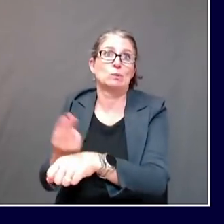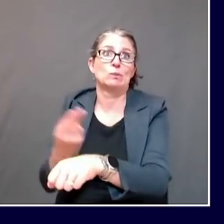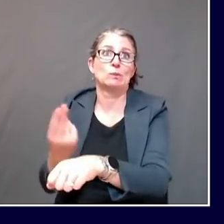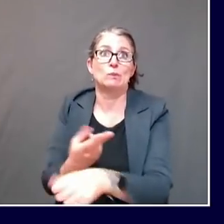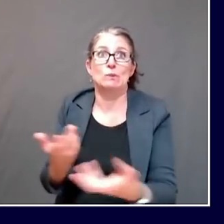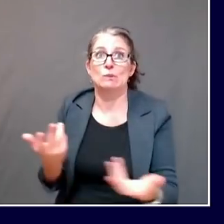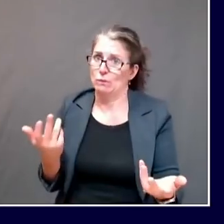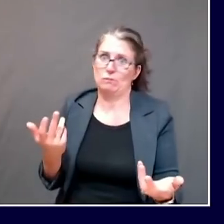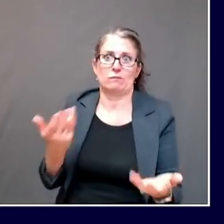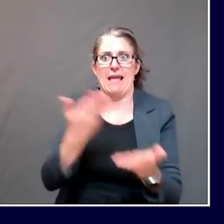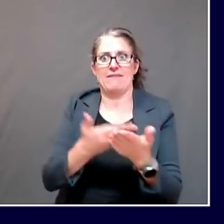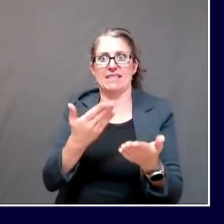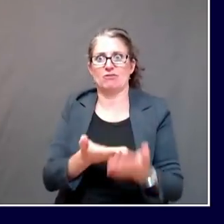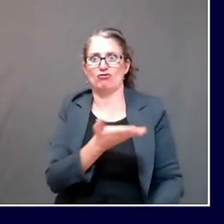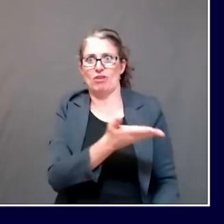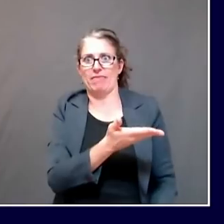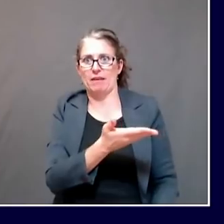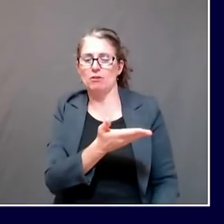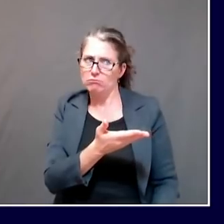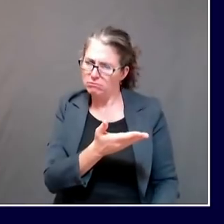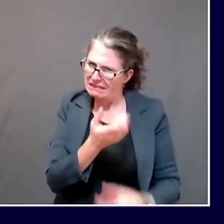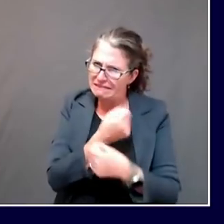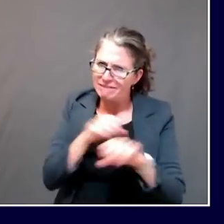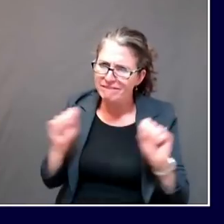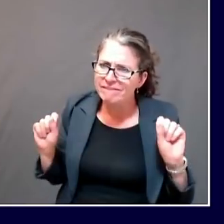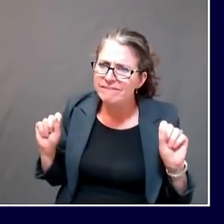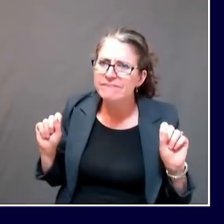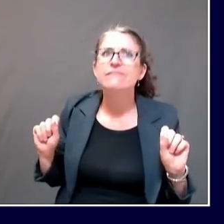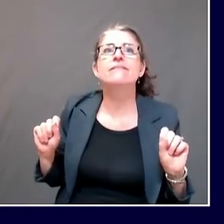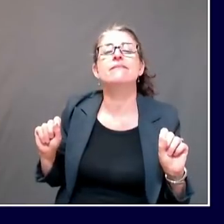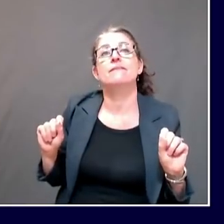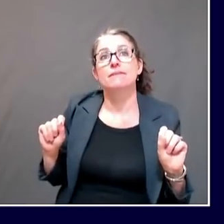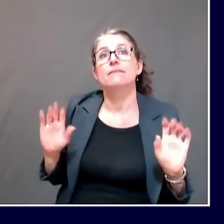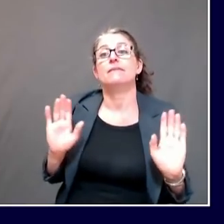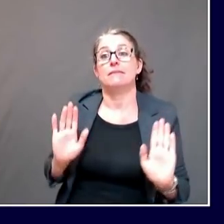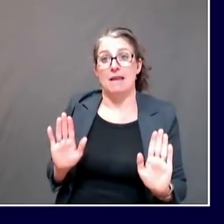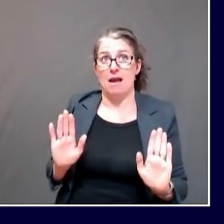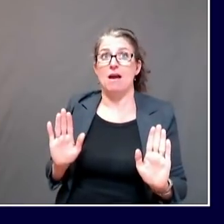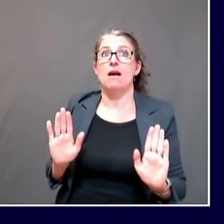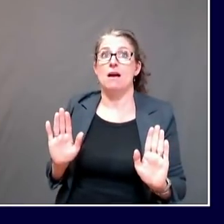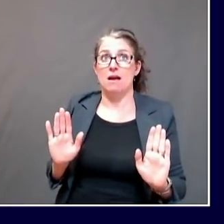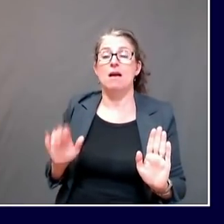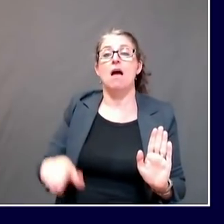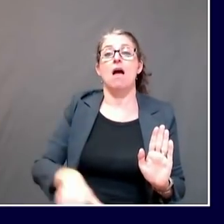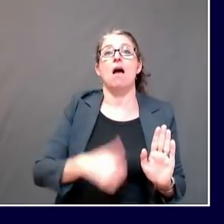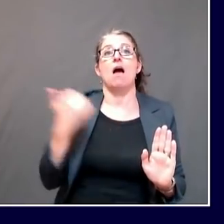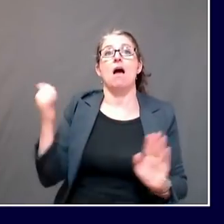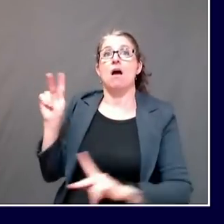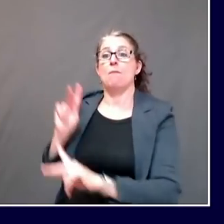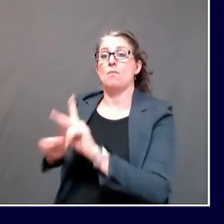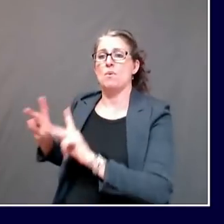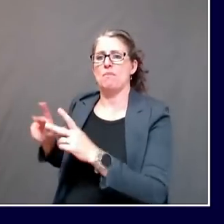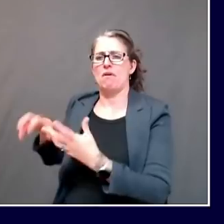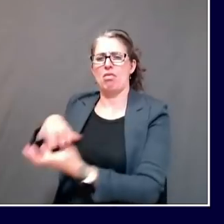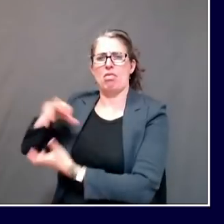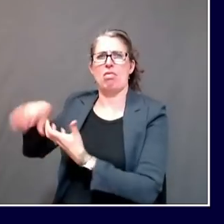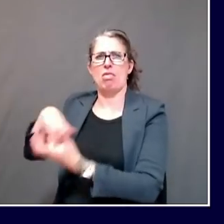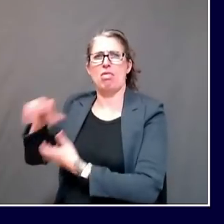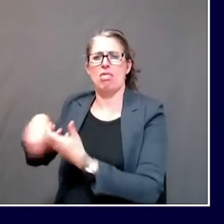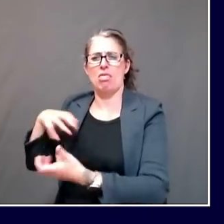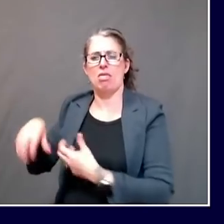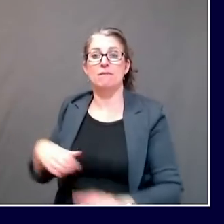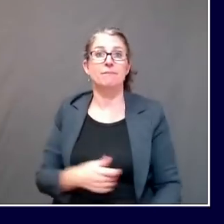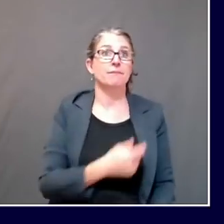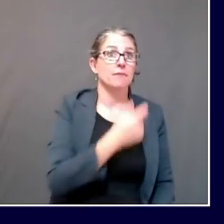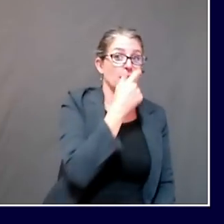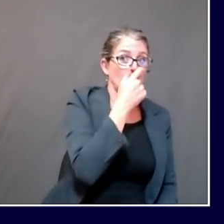had influenza, which is what the flu shot protects against, will tell you that it is an excruciating medical experience. Every year in the